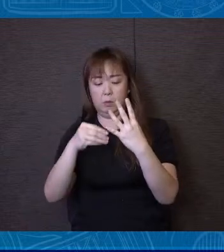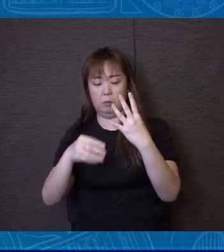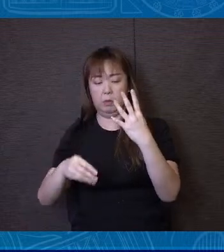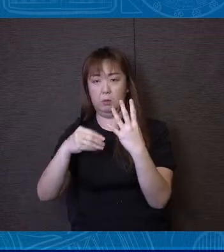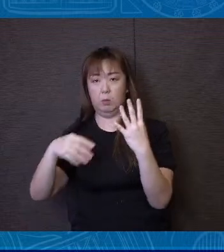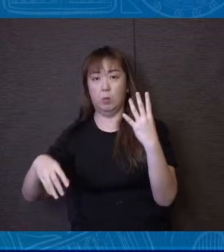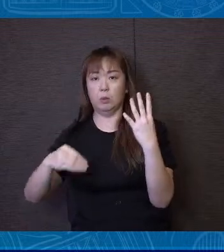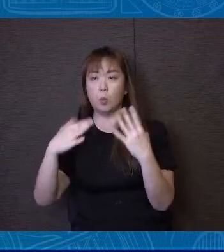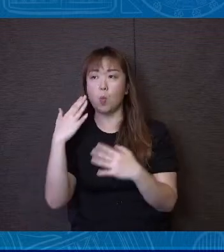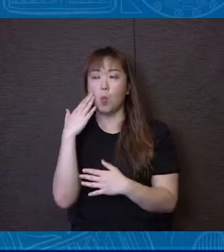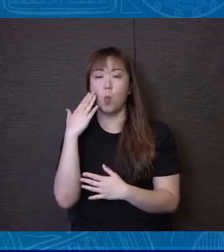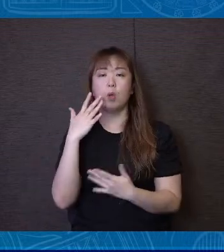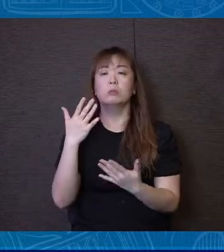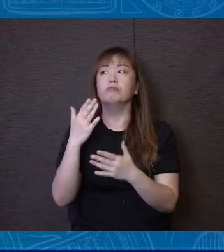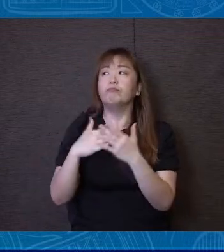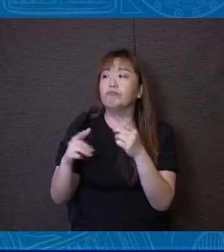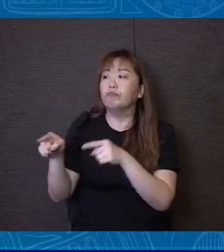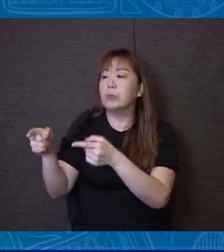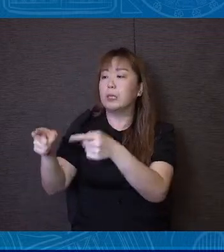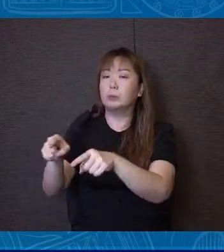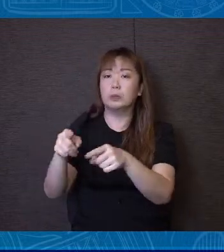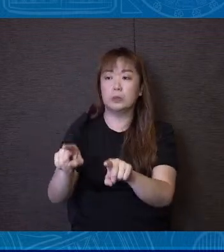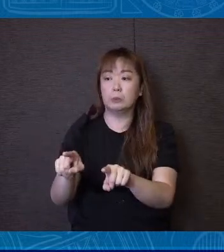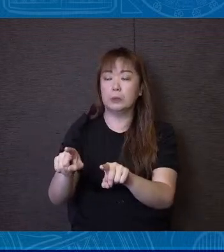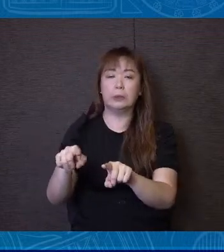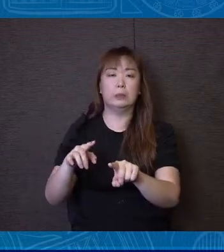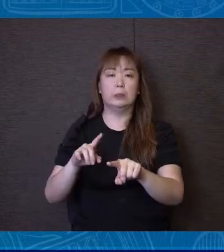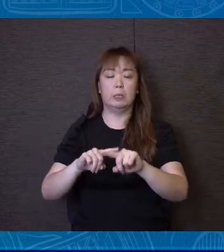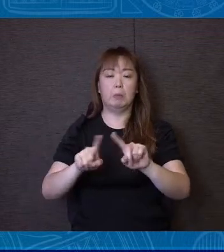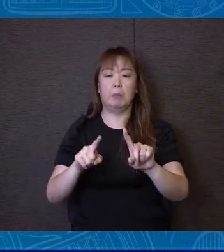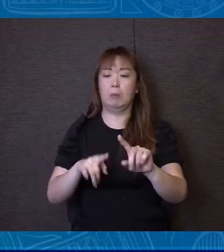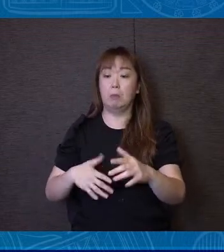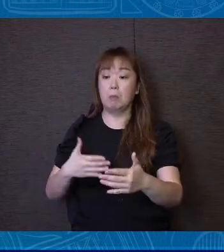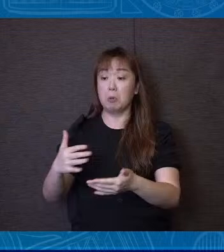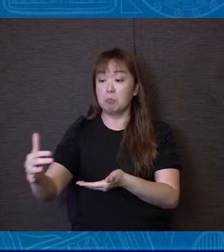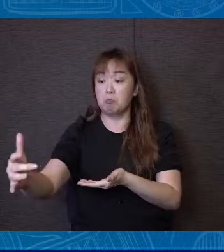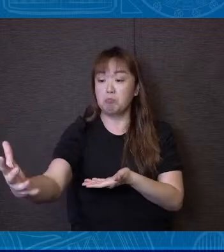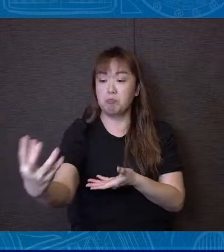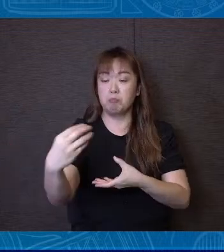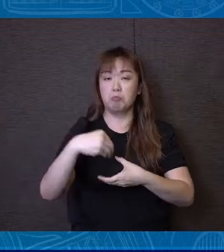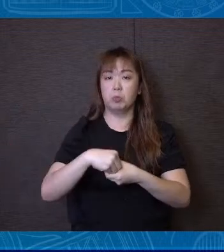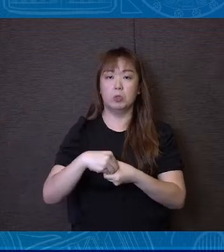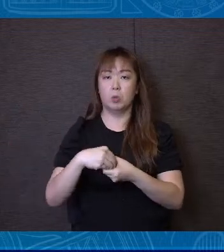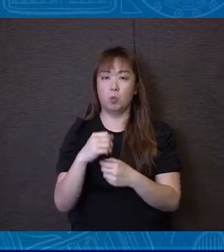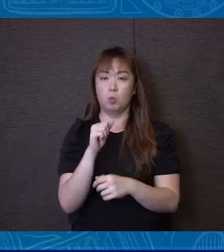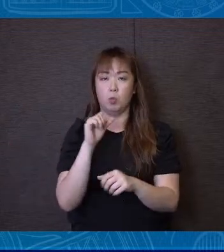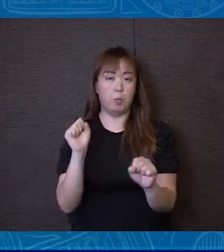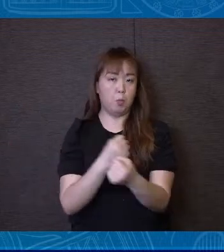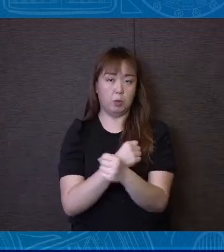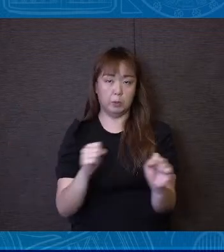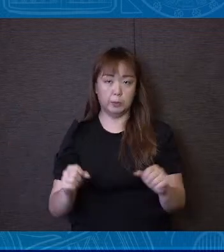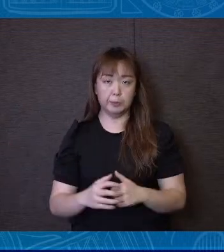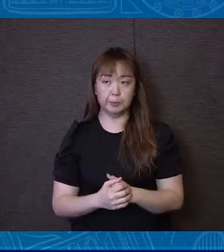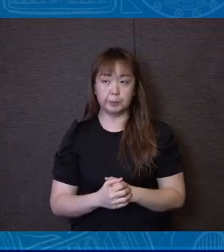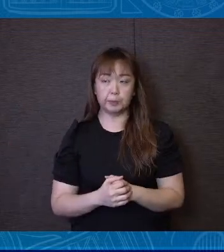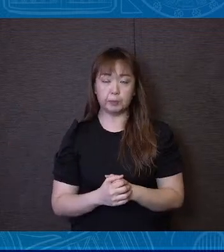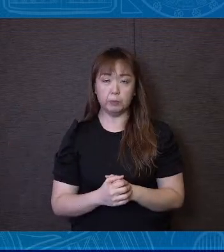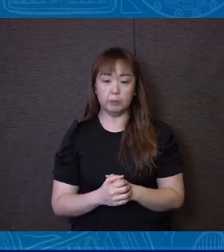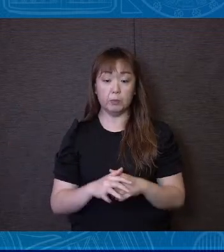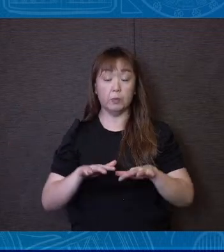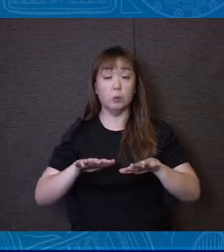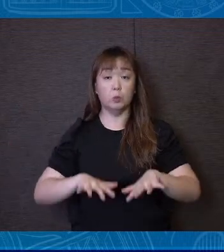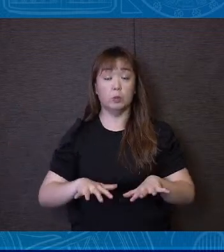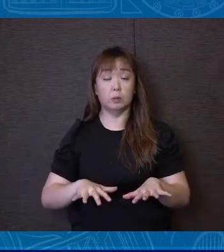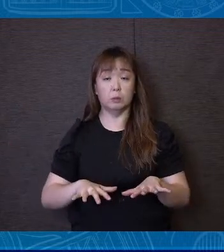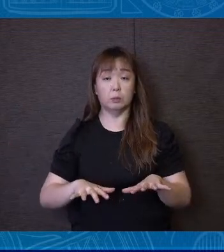we actually know something is happening, but we are not able to reach all of those at risk. And this is true especially today in a